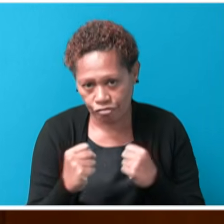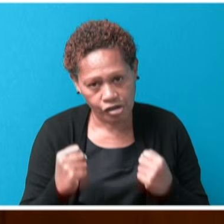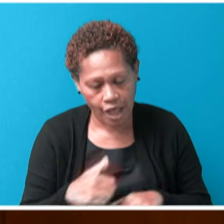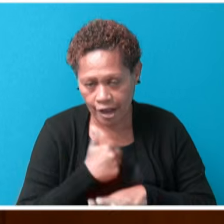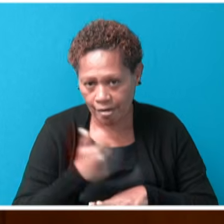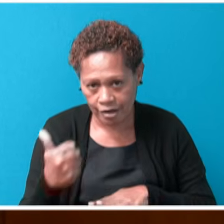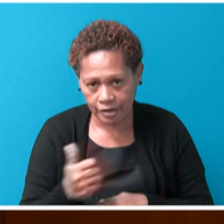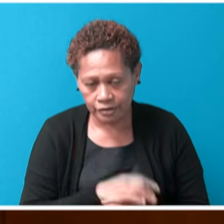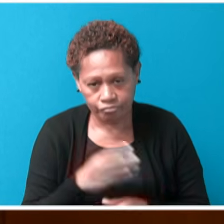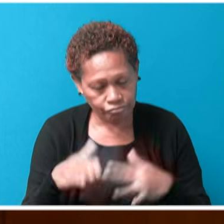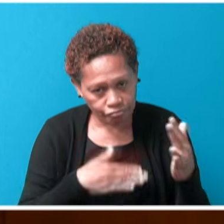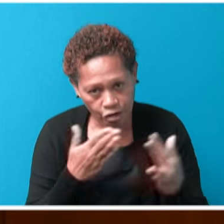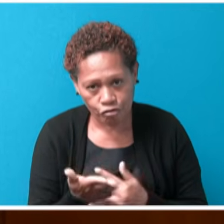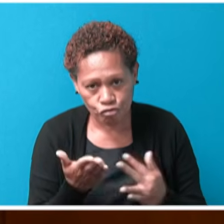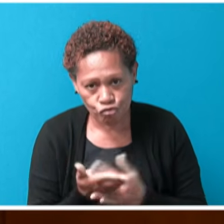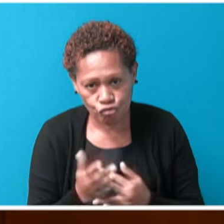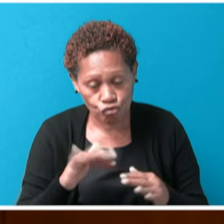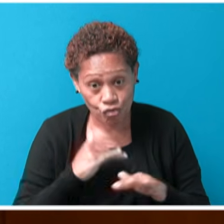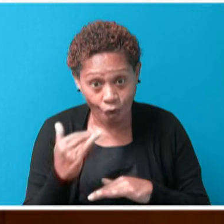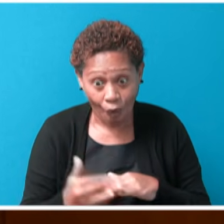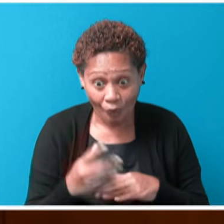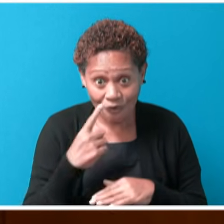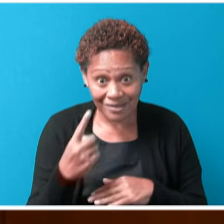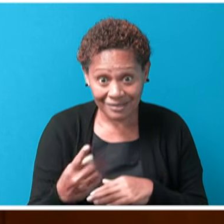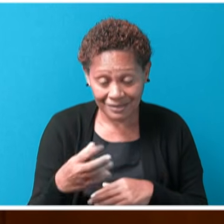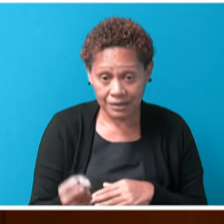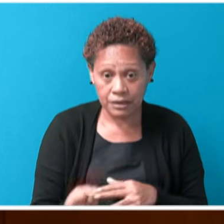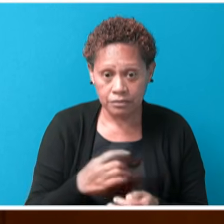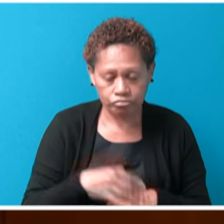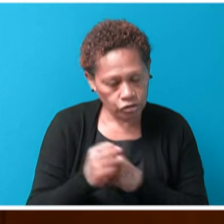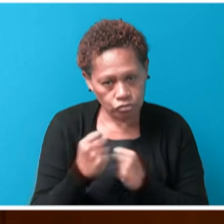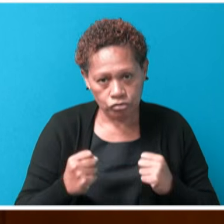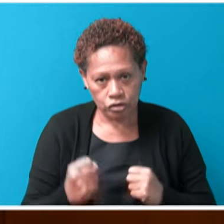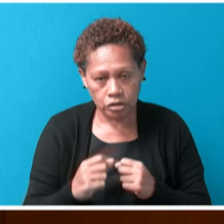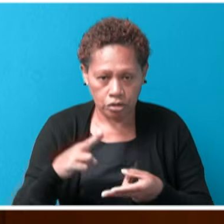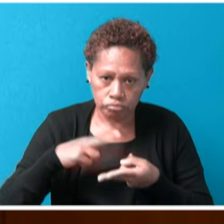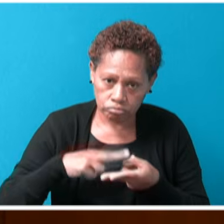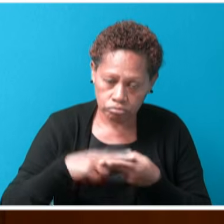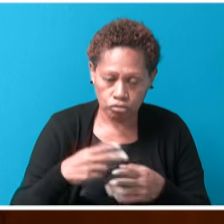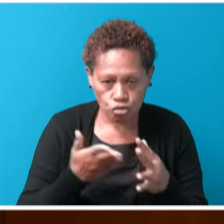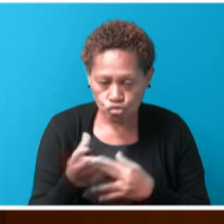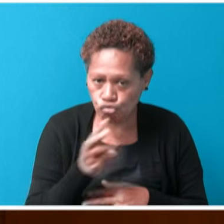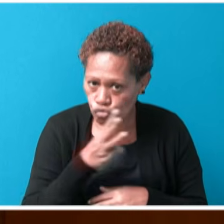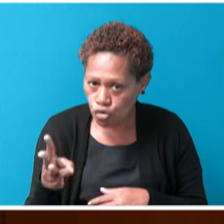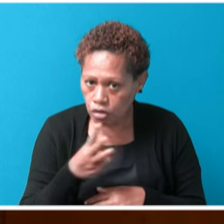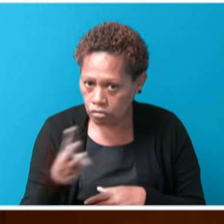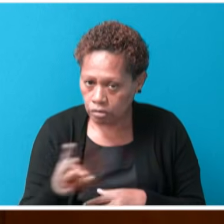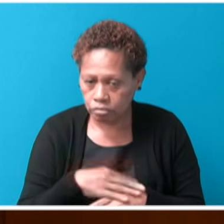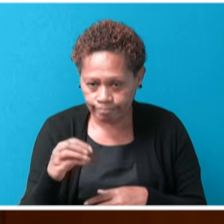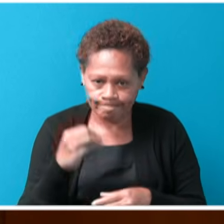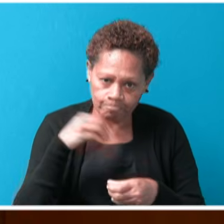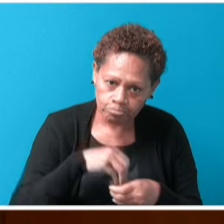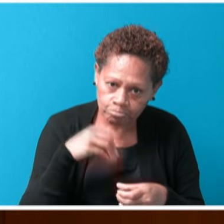only through oversight, but through performance. We are strengthening unity not only through words, but through inclusive